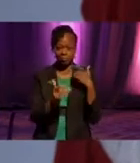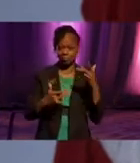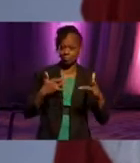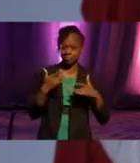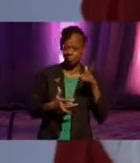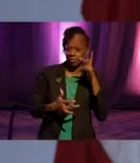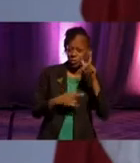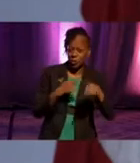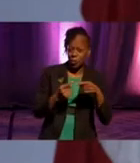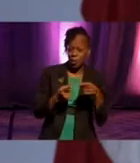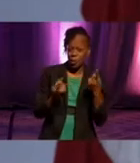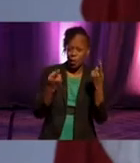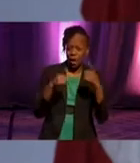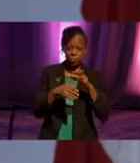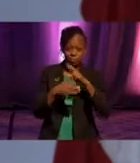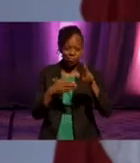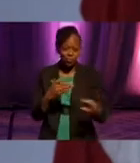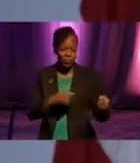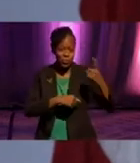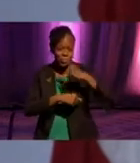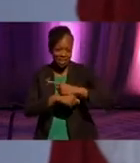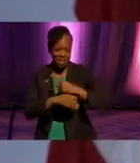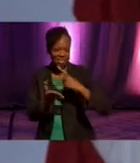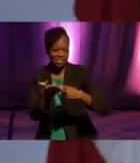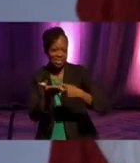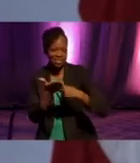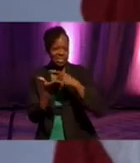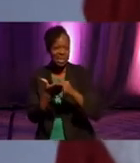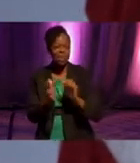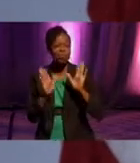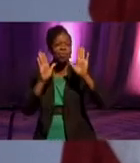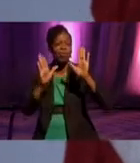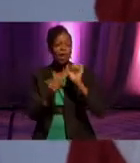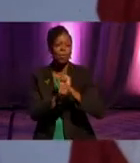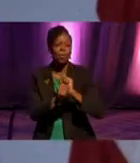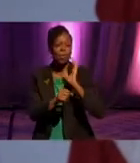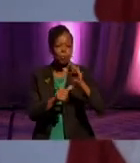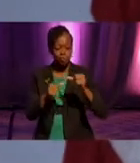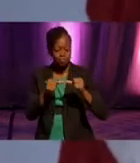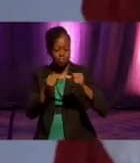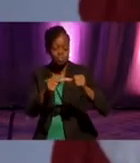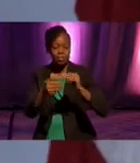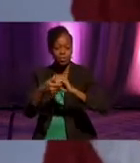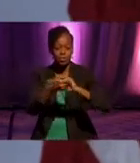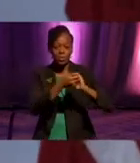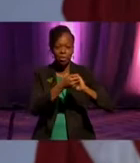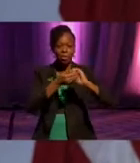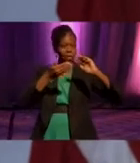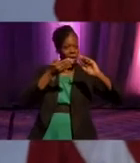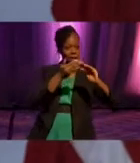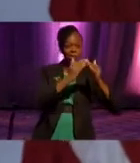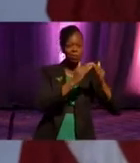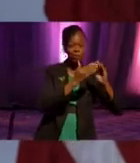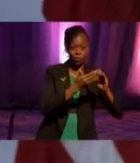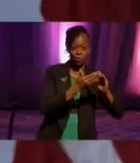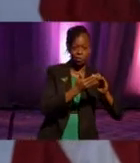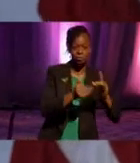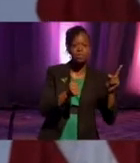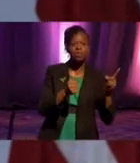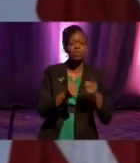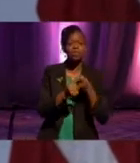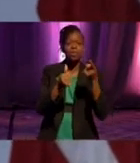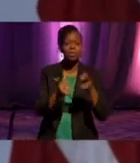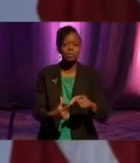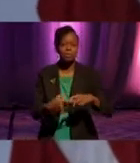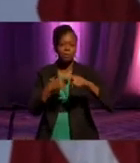forth from today and the great work that we will continue to do together as community. I want to first take a moment to thank our partners